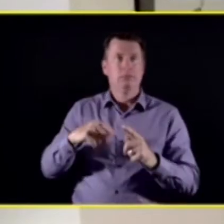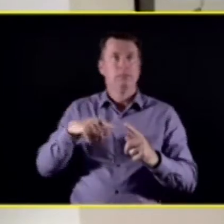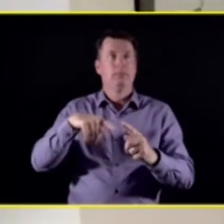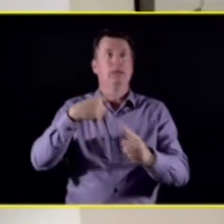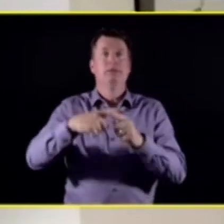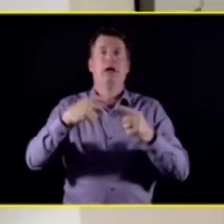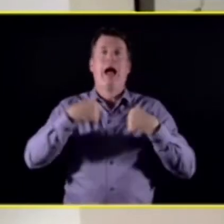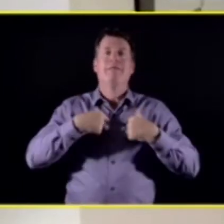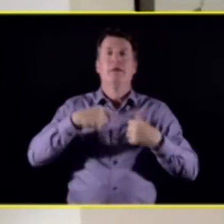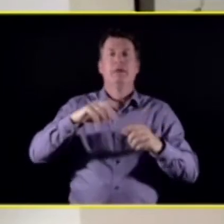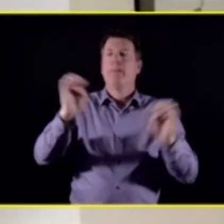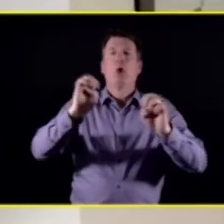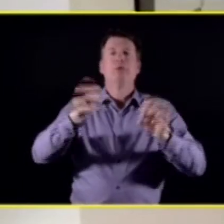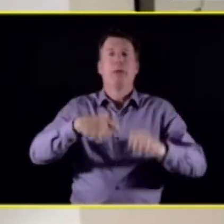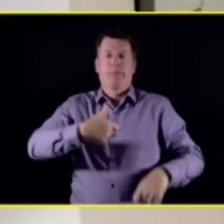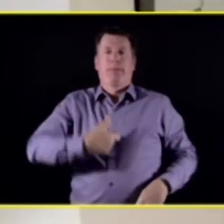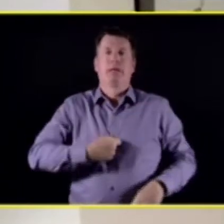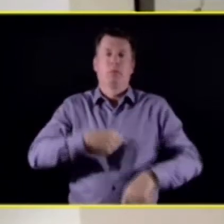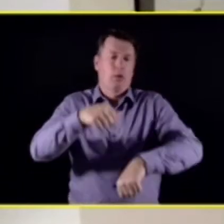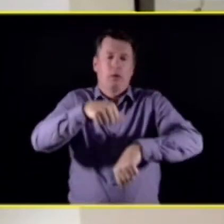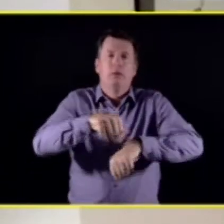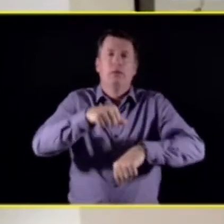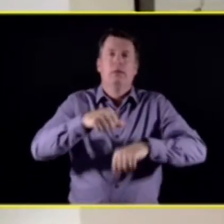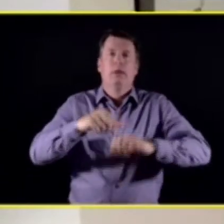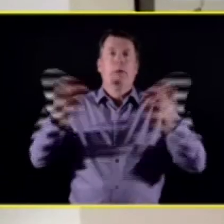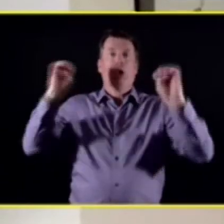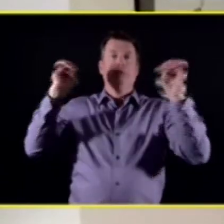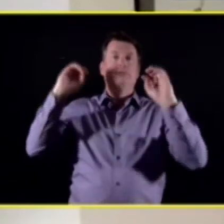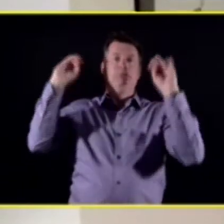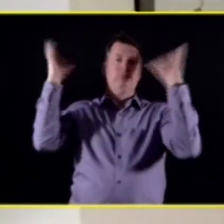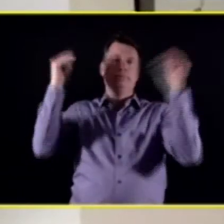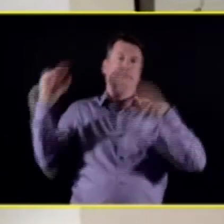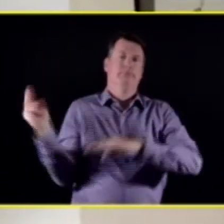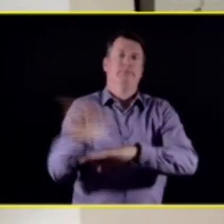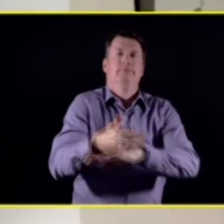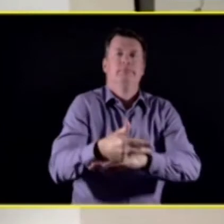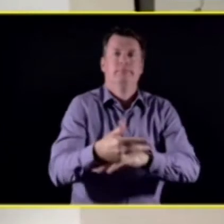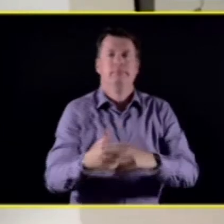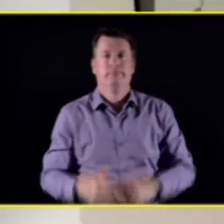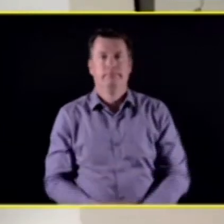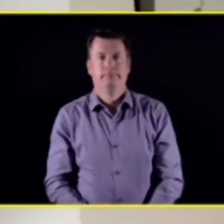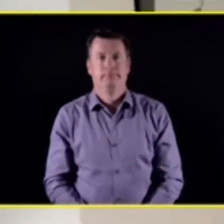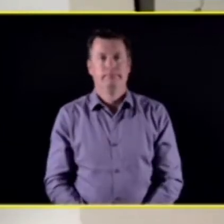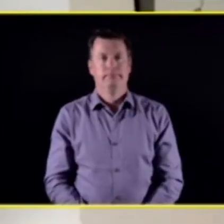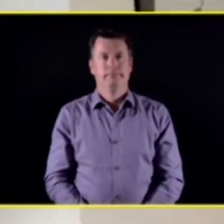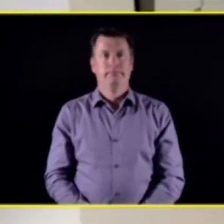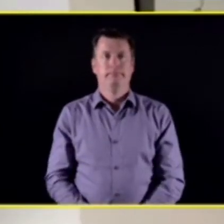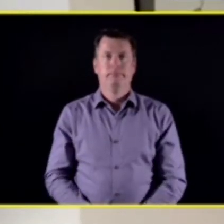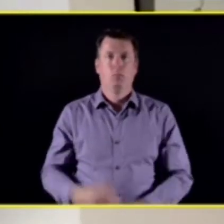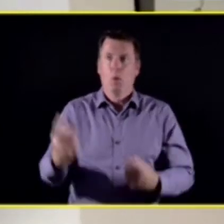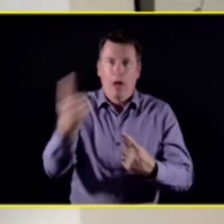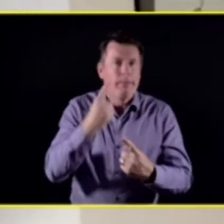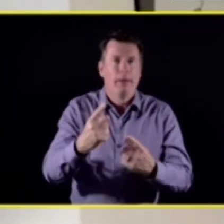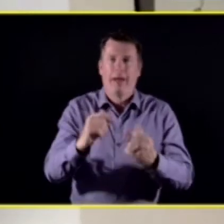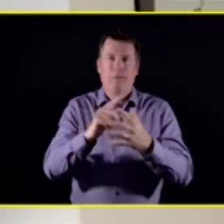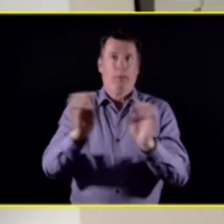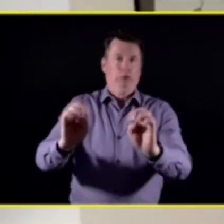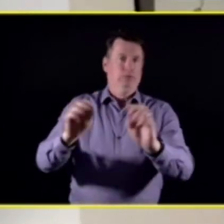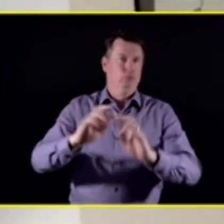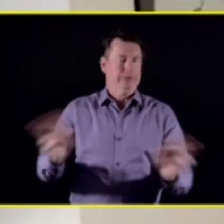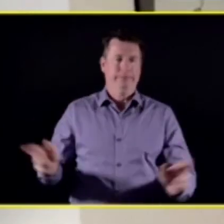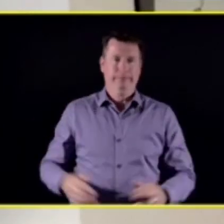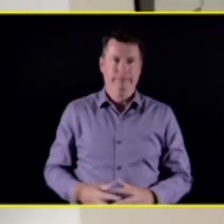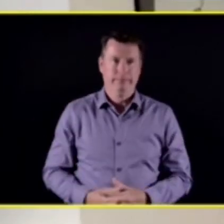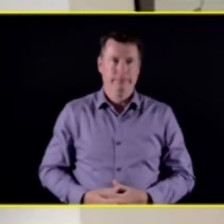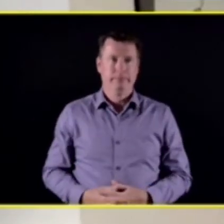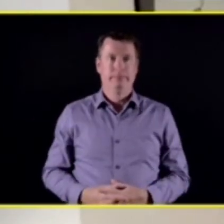appreciated by me, for sure. Have you ever put your caregivers to the test and not put your numbers in by noon? Have you ever gotten one of those? Yes,